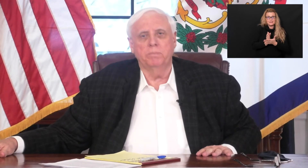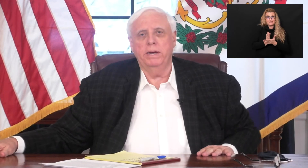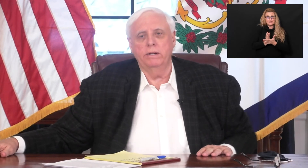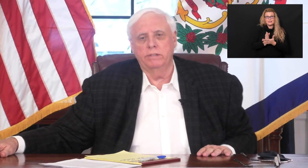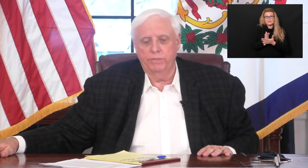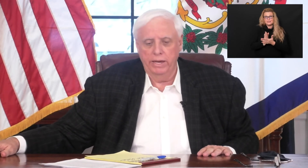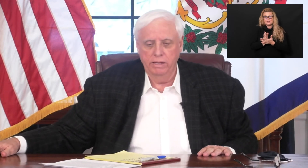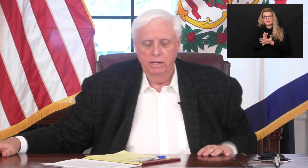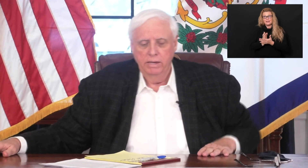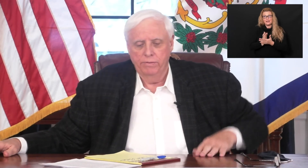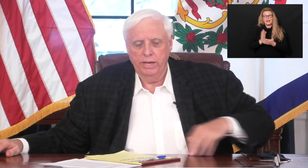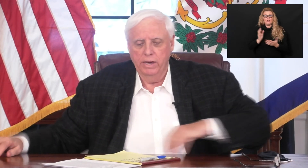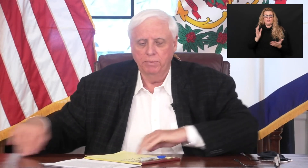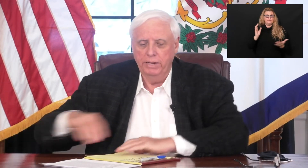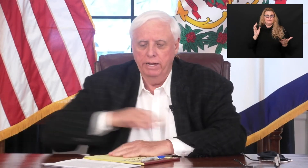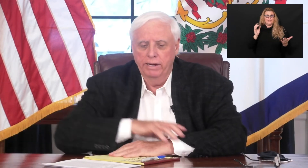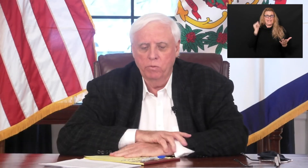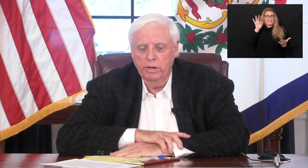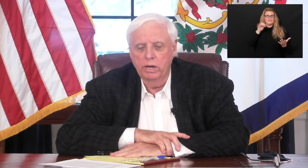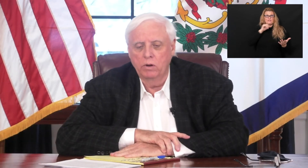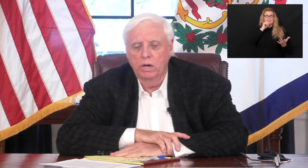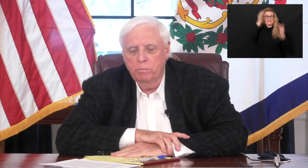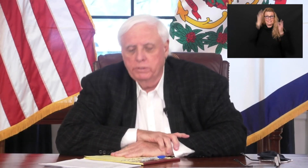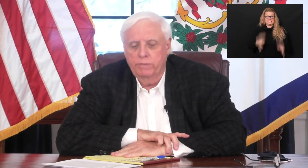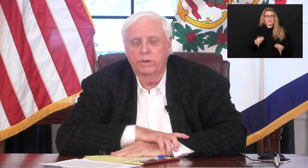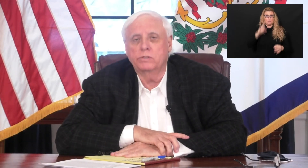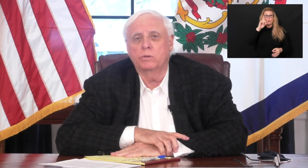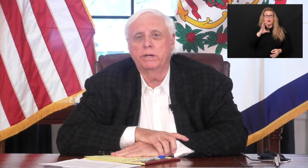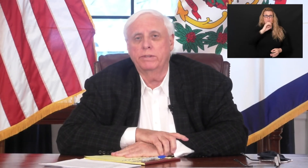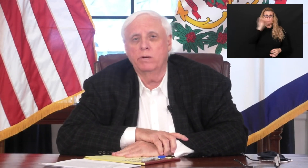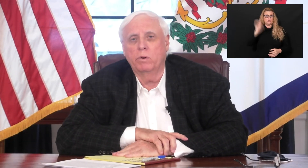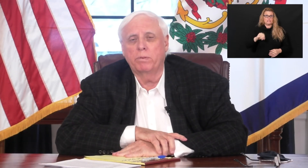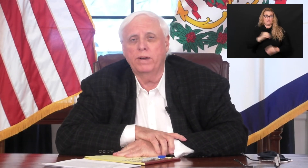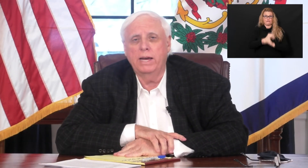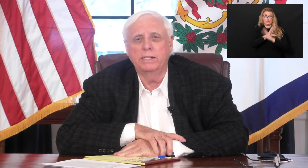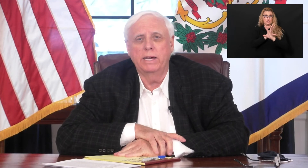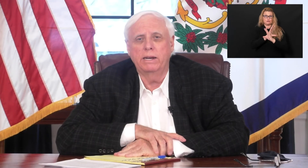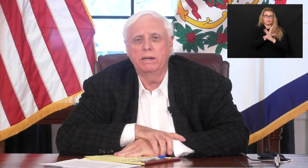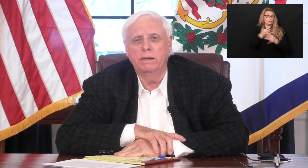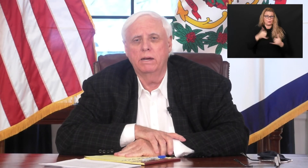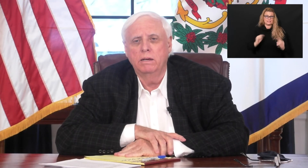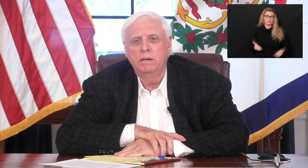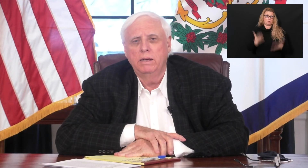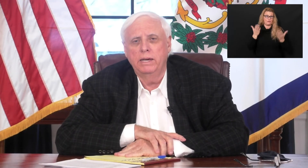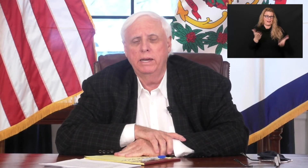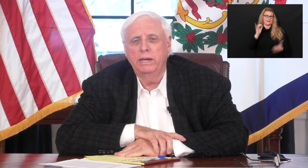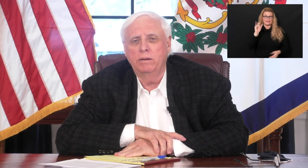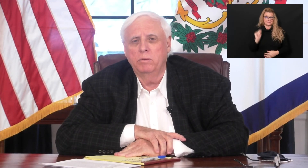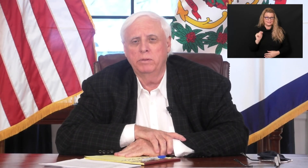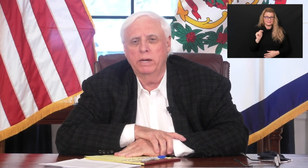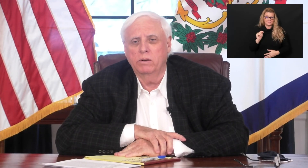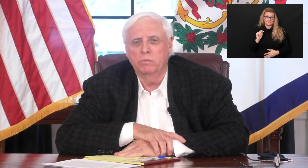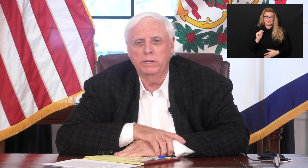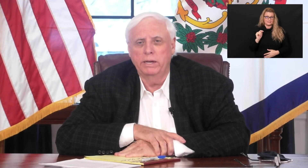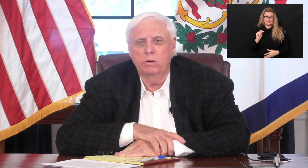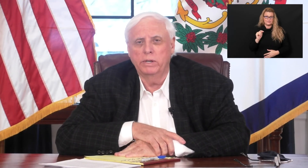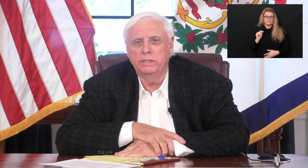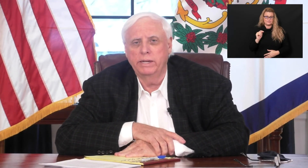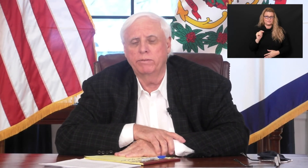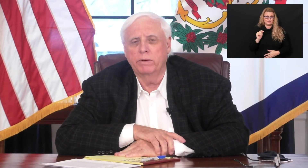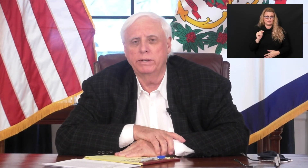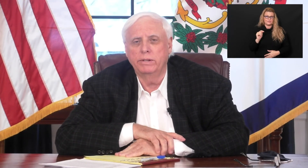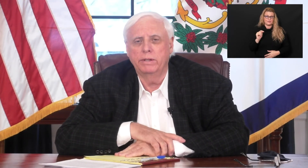as parents, if they opt out and they want to go 100% virtual and everything, we're providing that, and without any